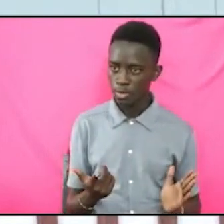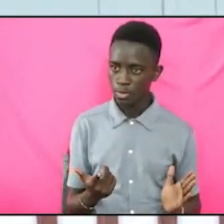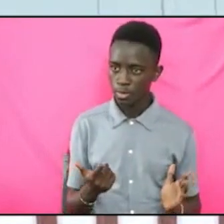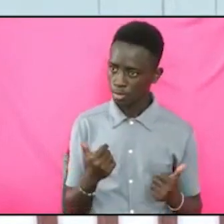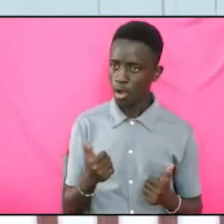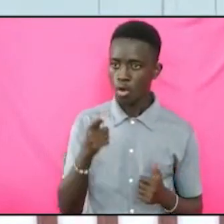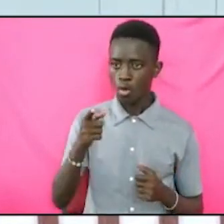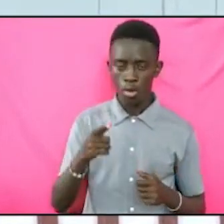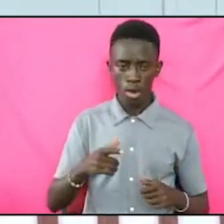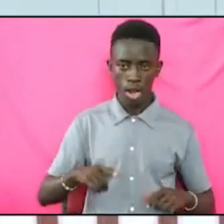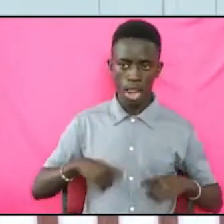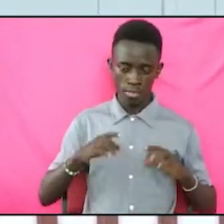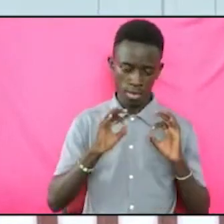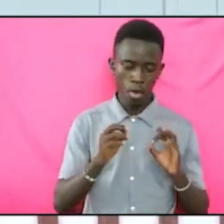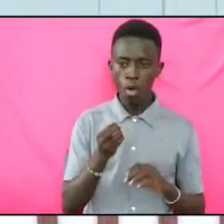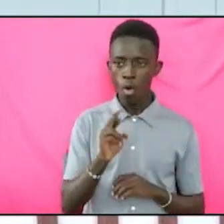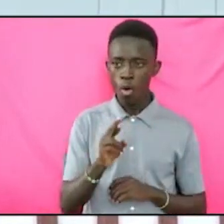survived?